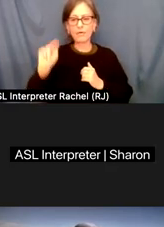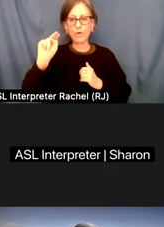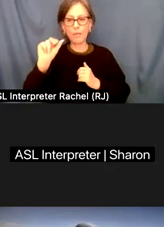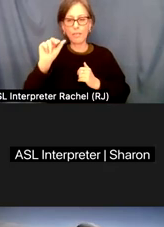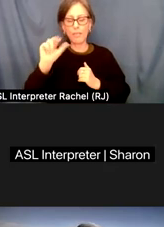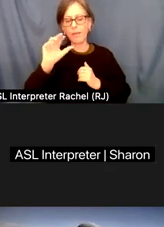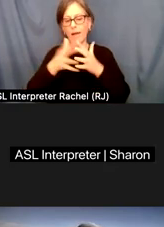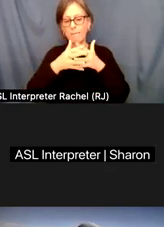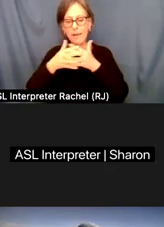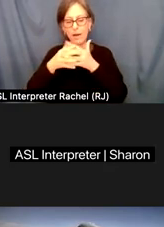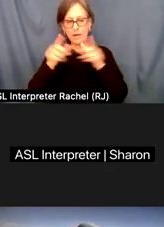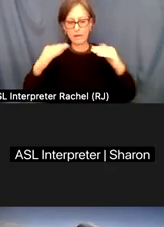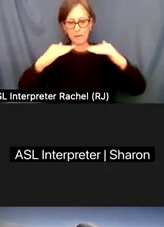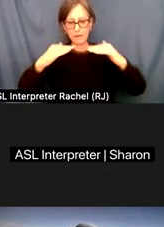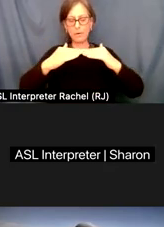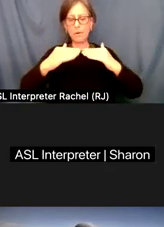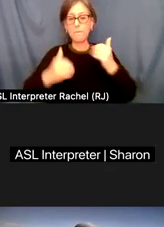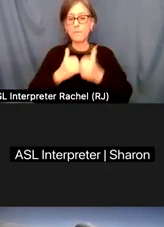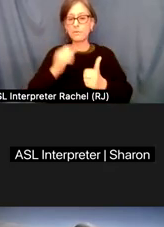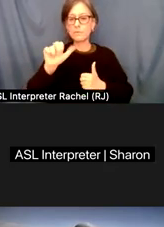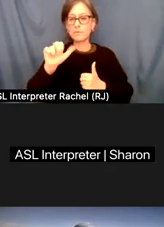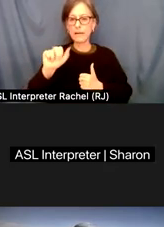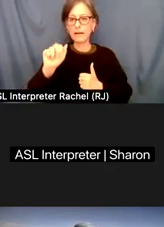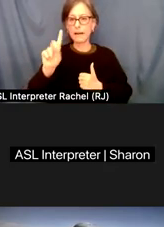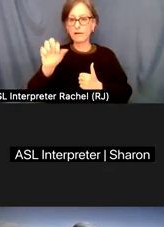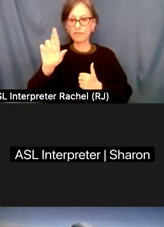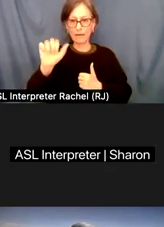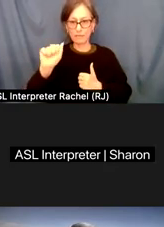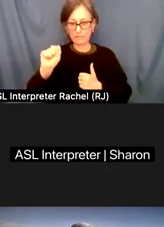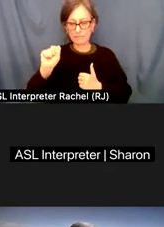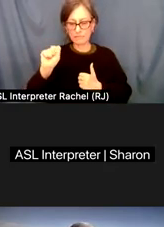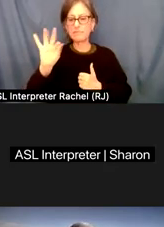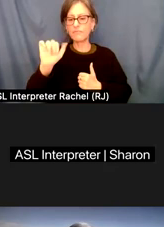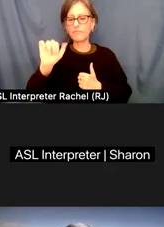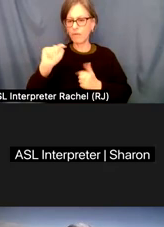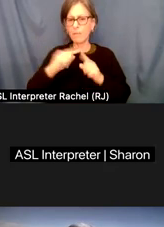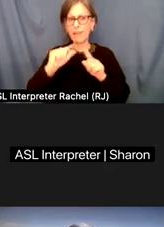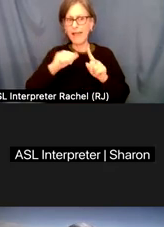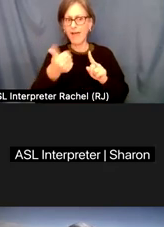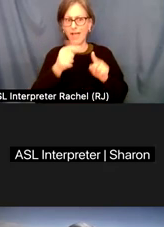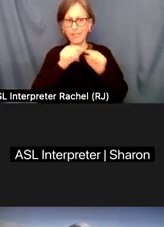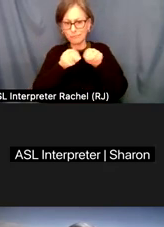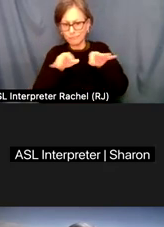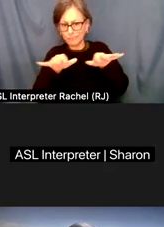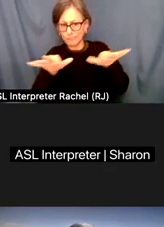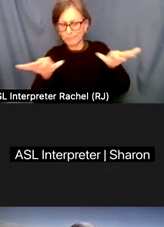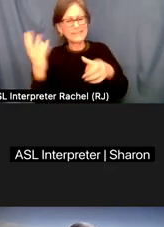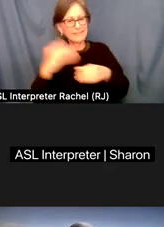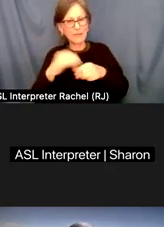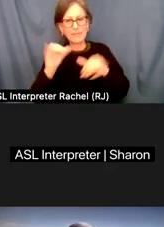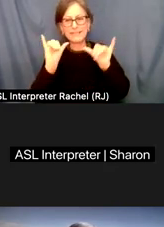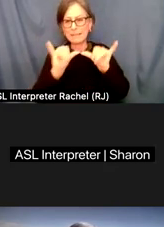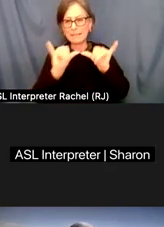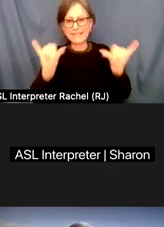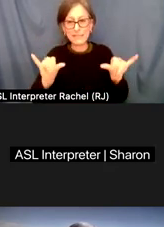course, mostly that is the San Andreas Fault, but there are many faults that kind of break off of it that are part of that entire system. And